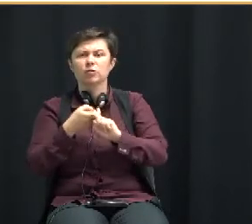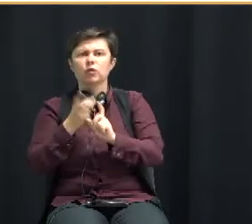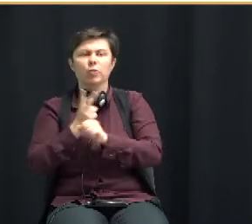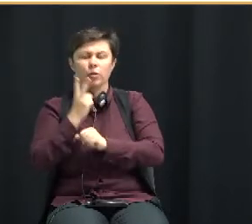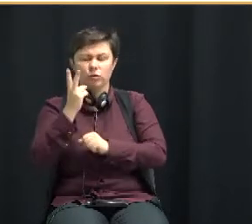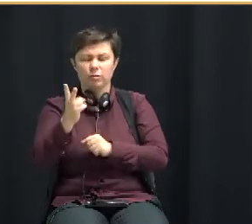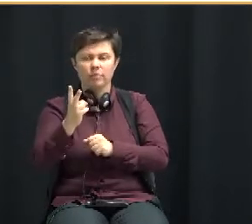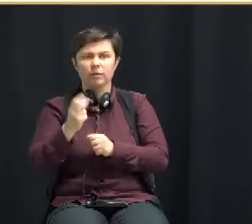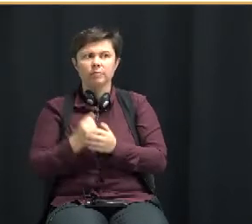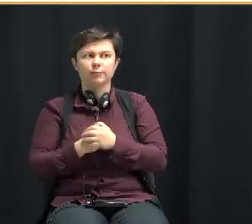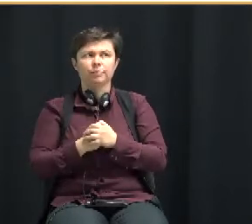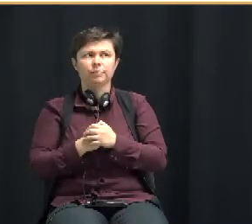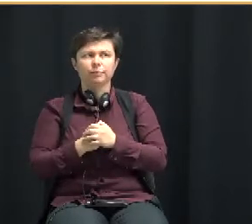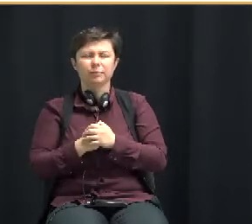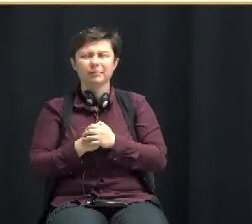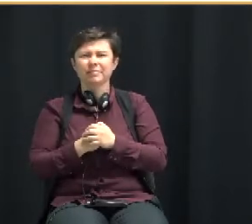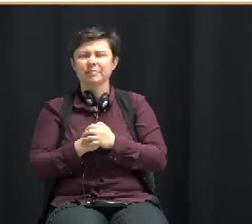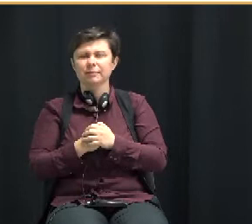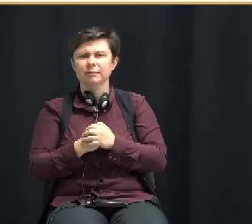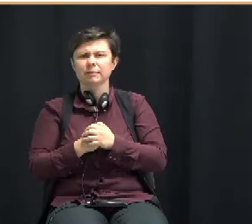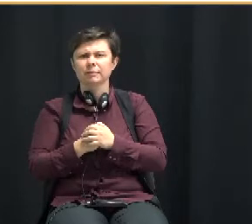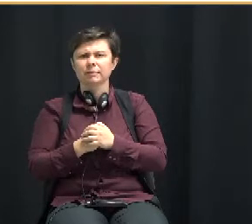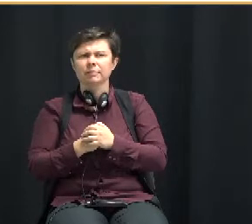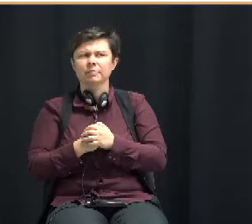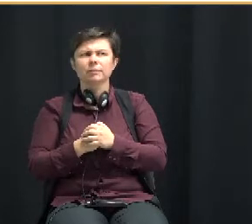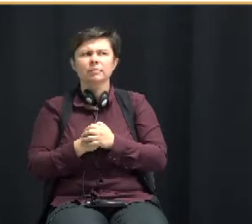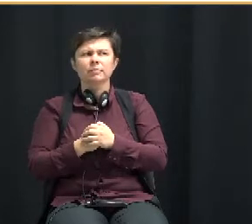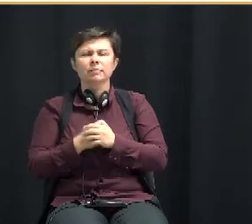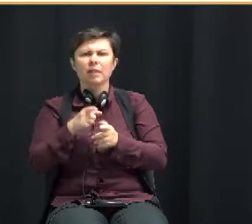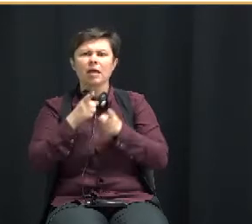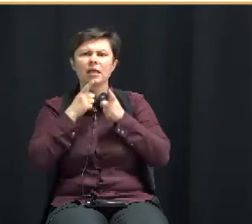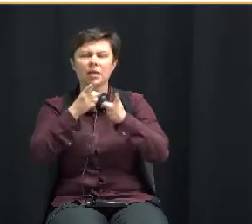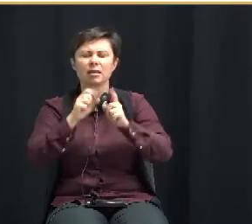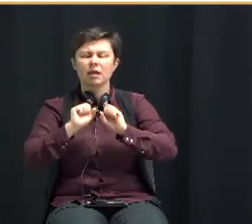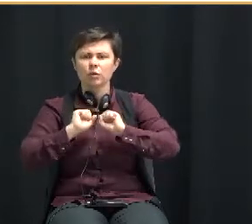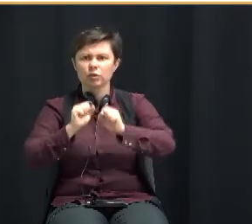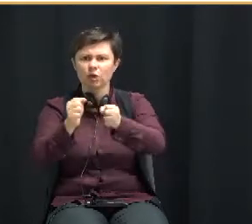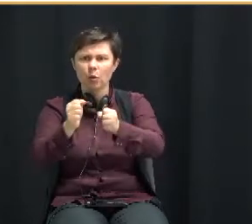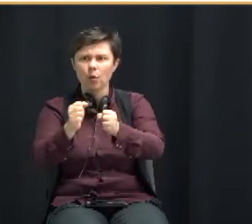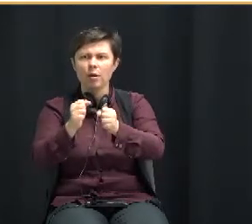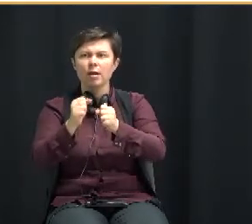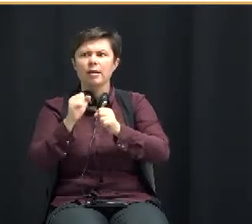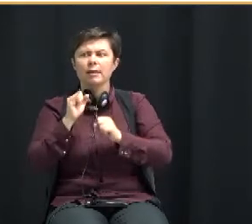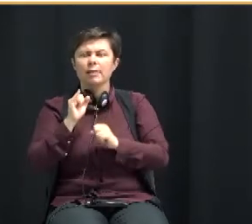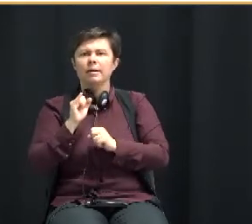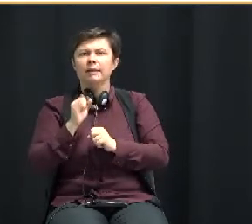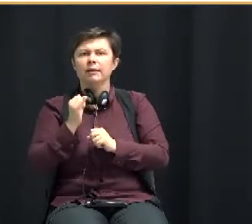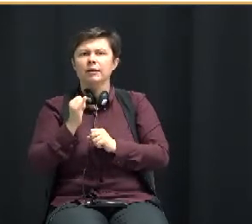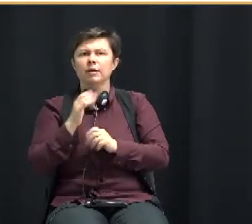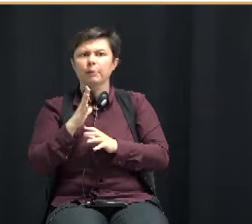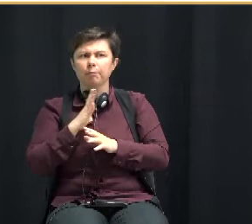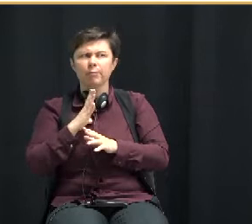people are not aware of accessibility problems in Poland. And the direction of